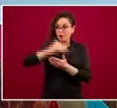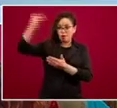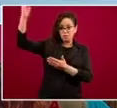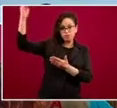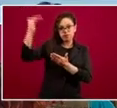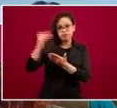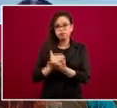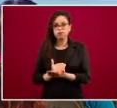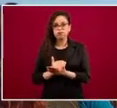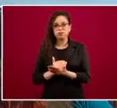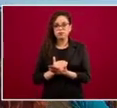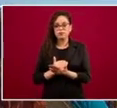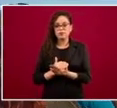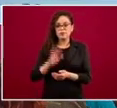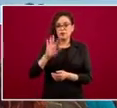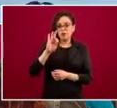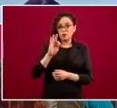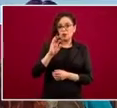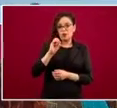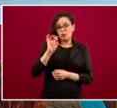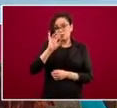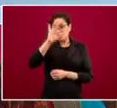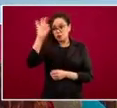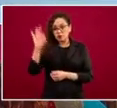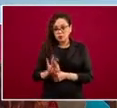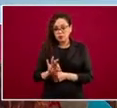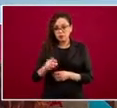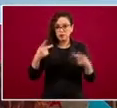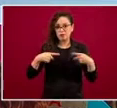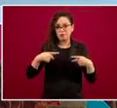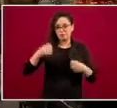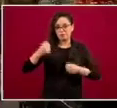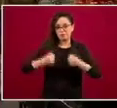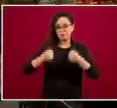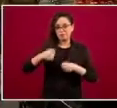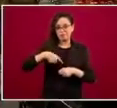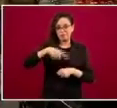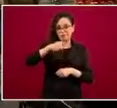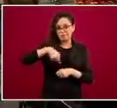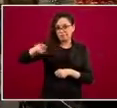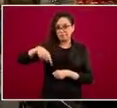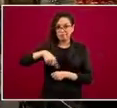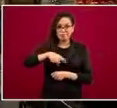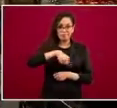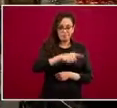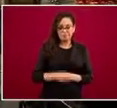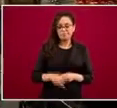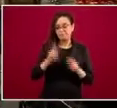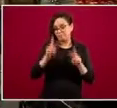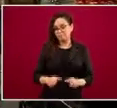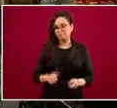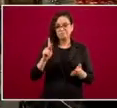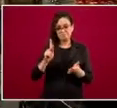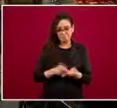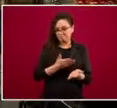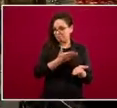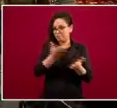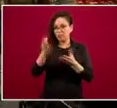Mexico City. And look at how impressive it is, the variation, the decrease that we've had in mobility.